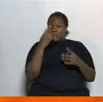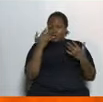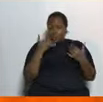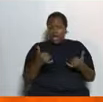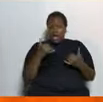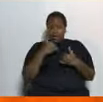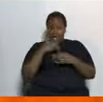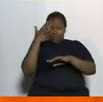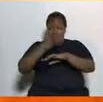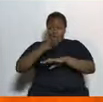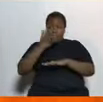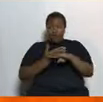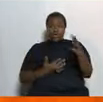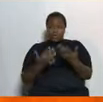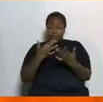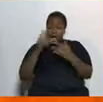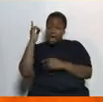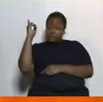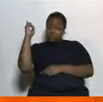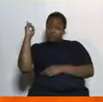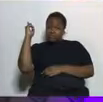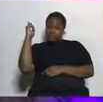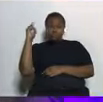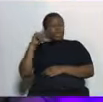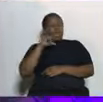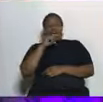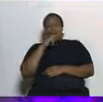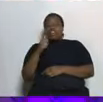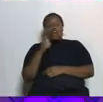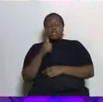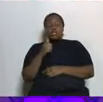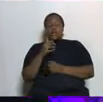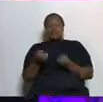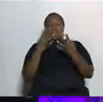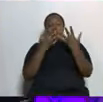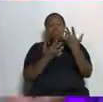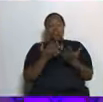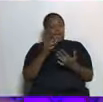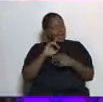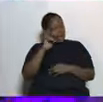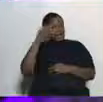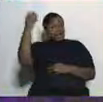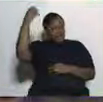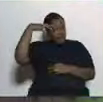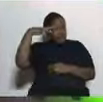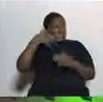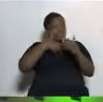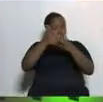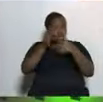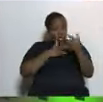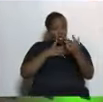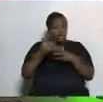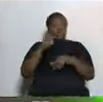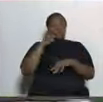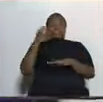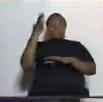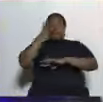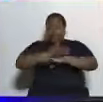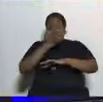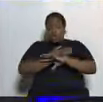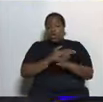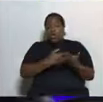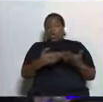false fire that comes down from heaven. That's not literal fire. You know, Revelation is symbolic. It is the false Holy Ghost